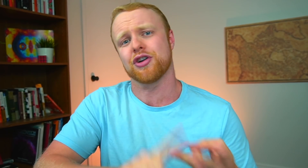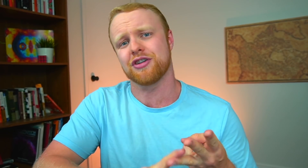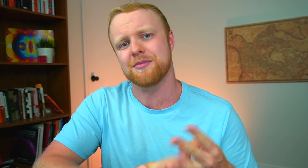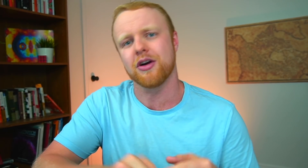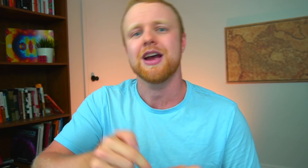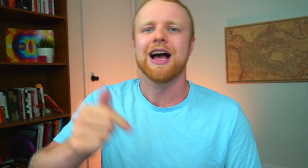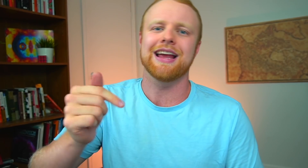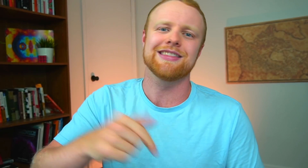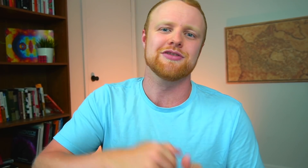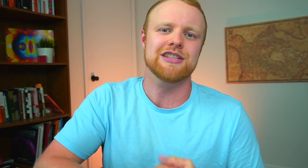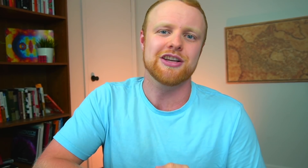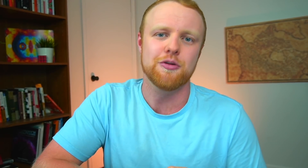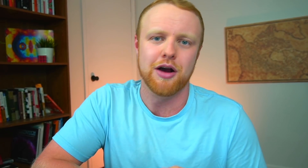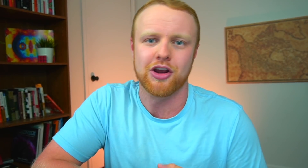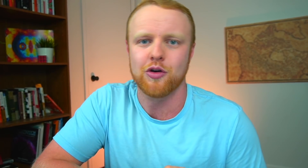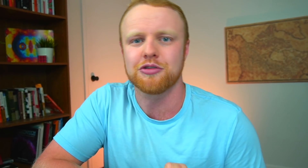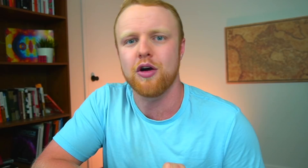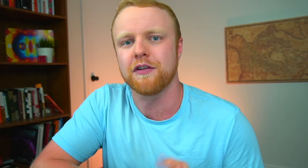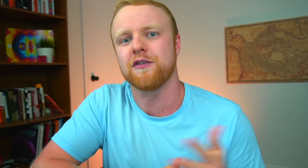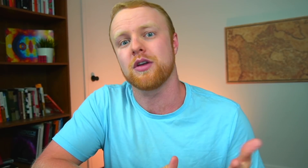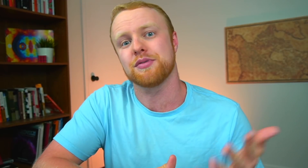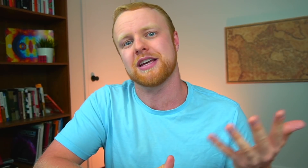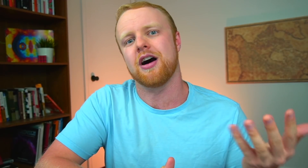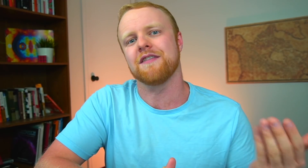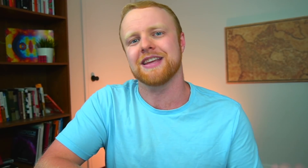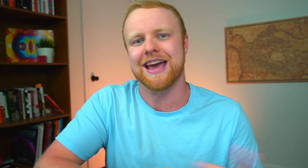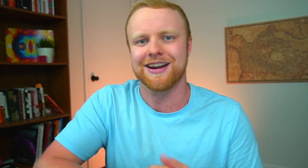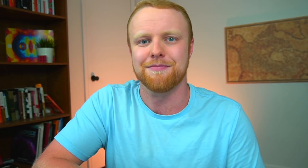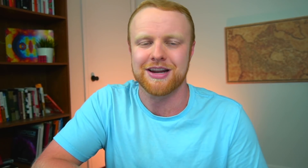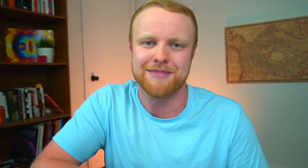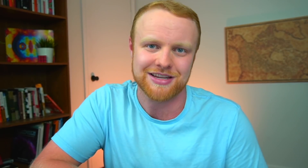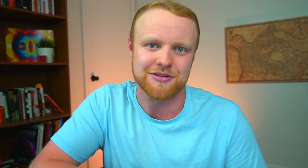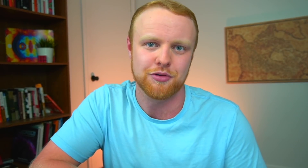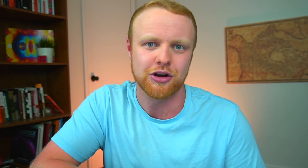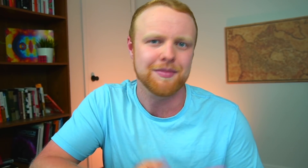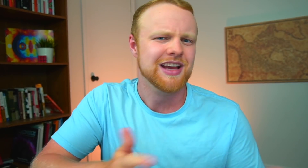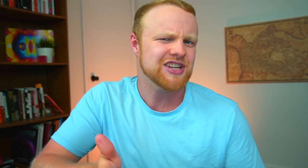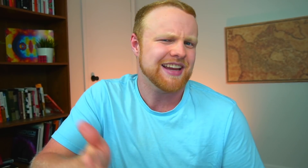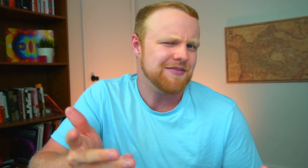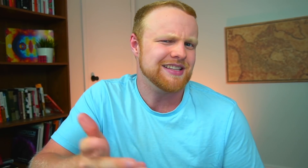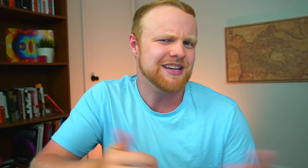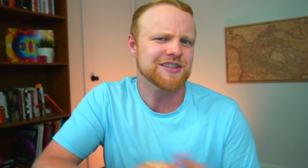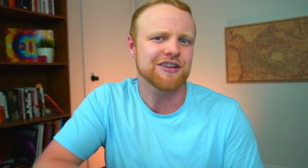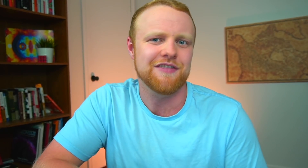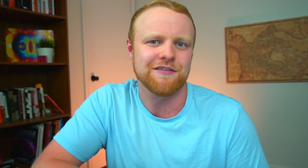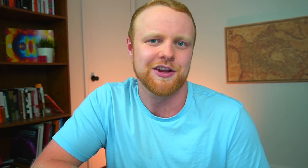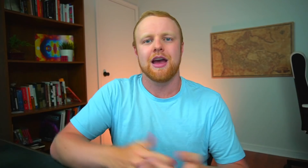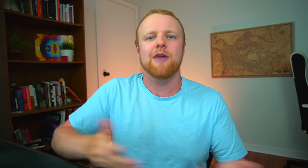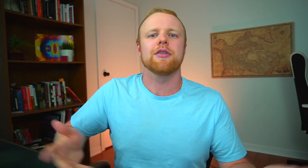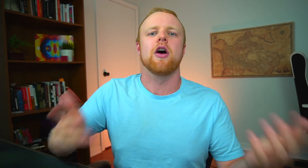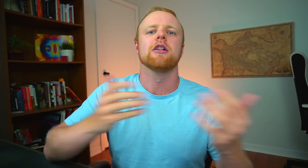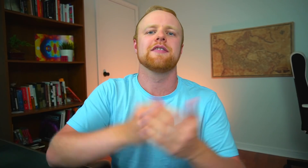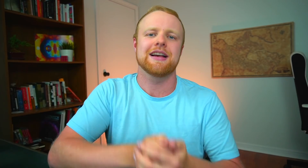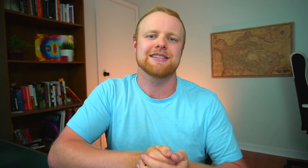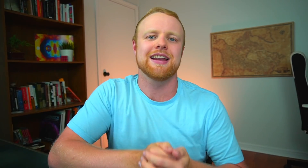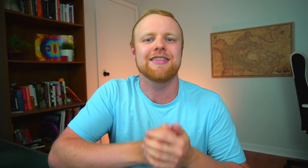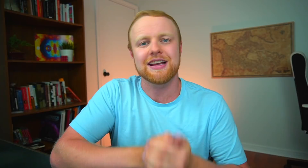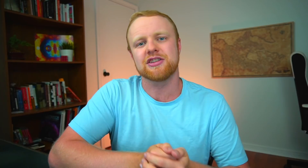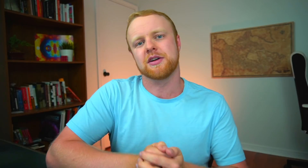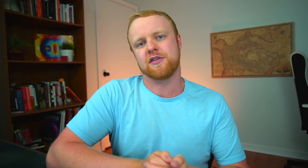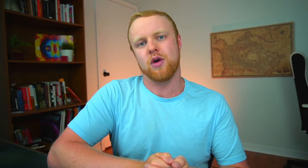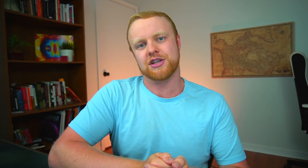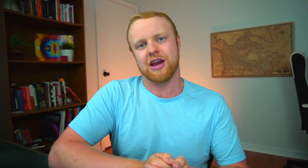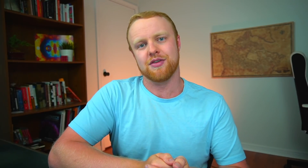saving more, and earning more, again, there's the coupon code GROW for 40% off the Canada Money Mastery Program. Check it out and see if it's a good fit for you. And with all of that said,